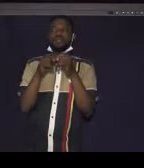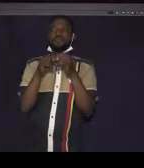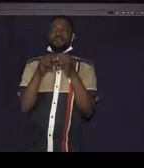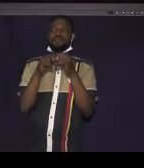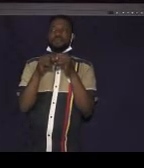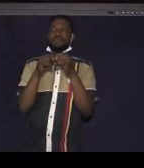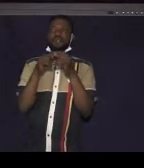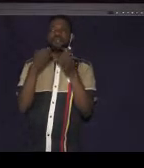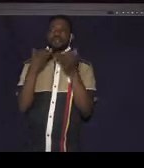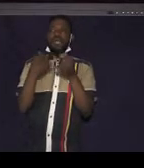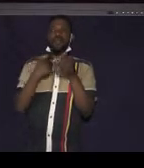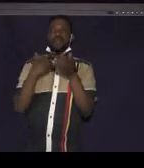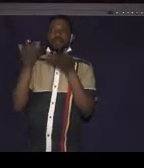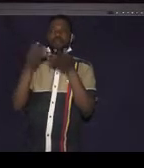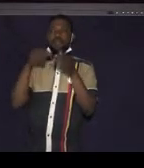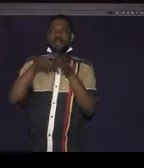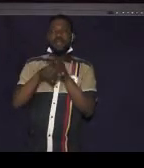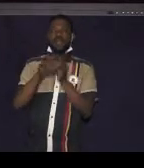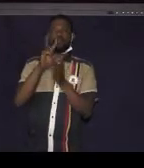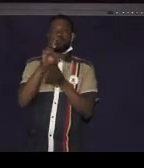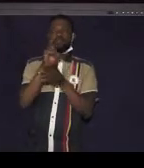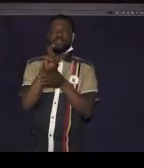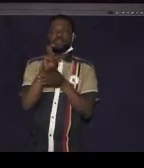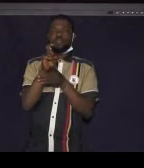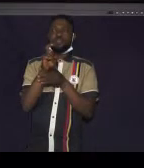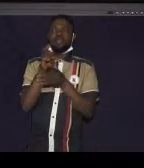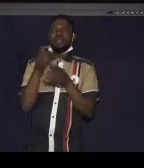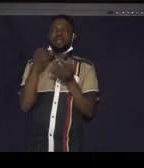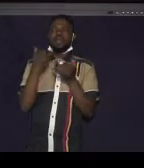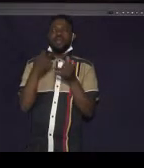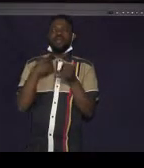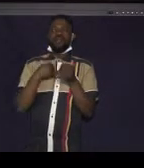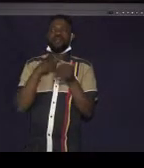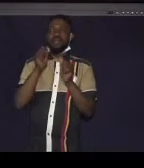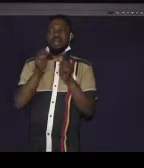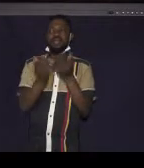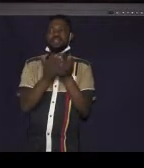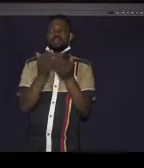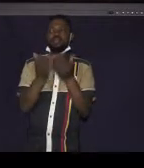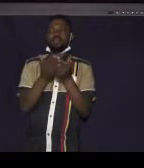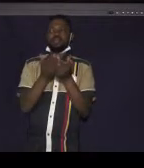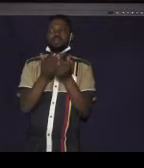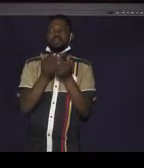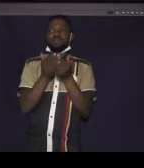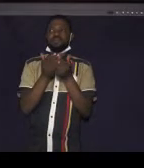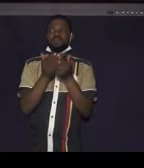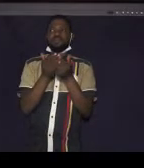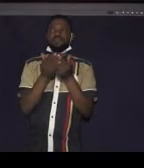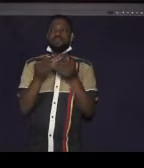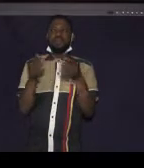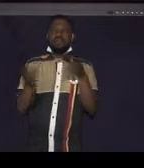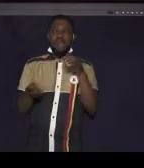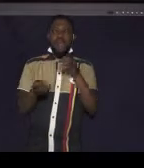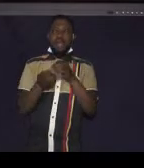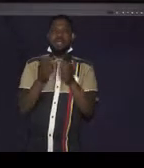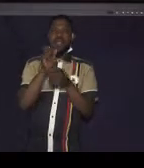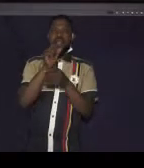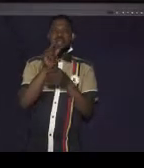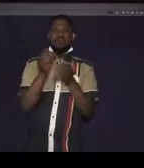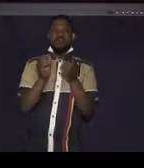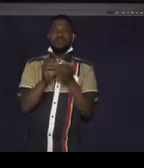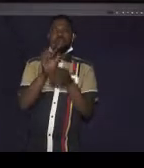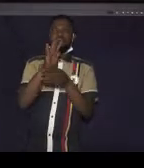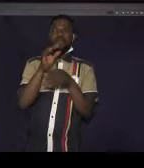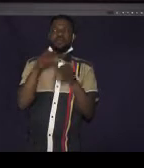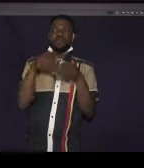other side. Then we'll bring down 2x. Now we can simplify further. We match like terms. 11 plus 5